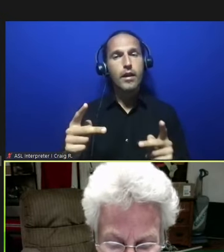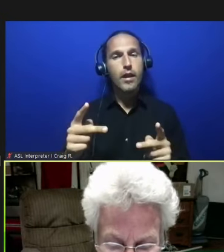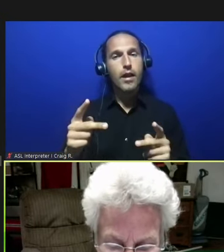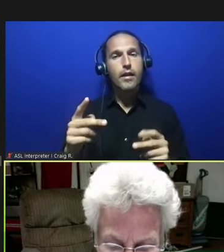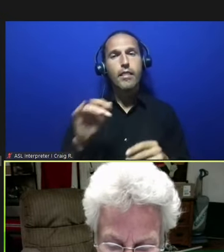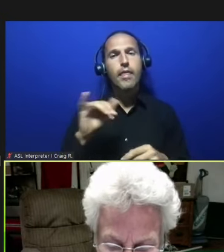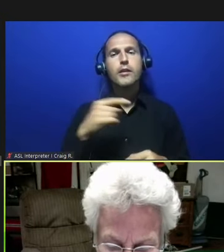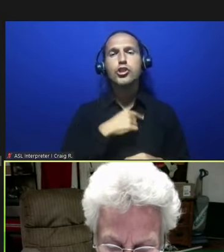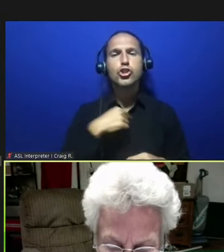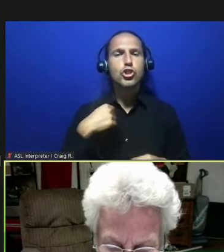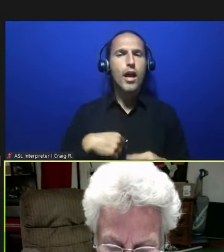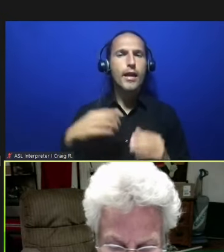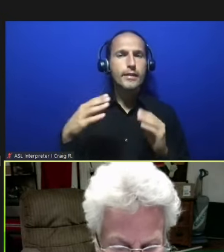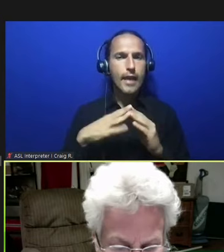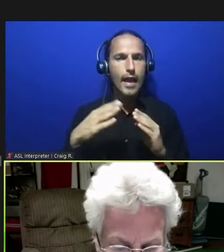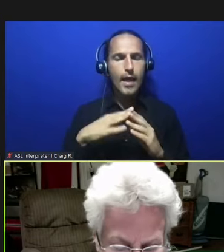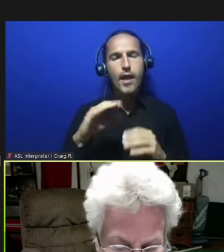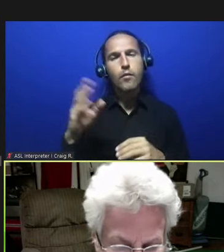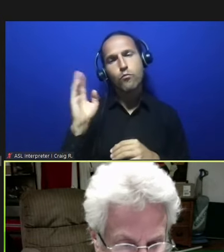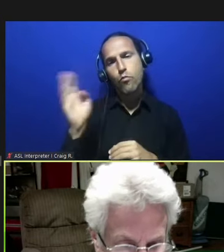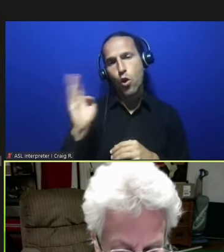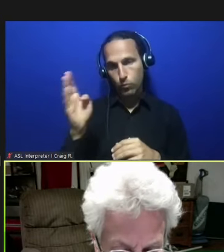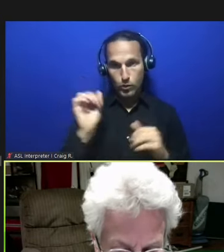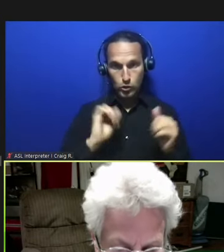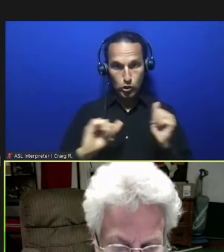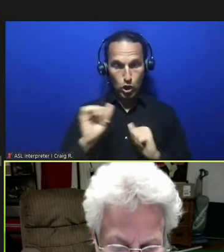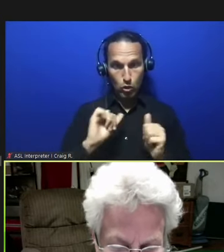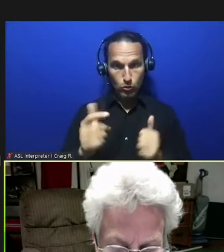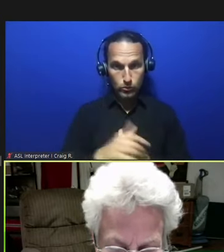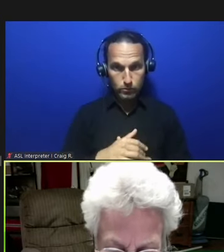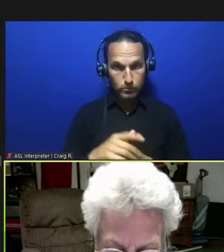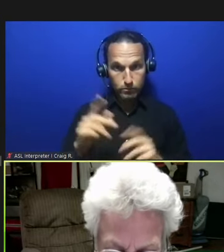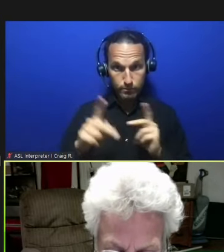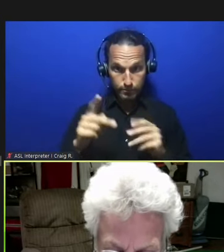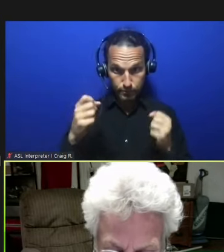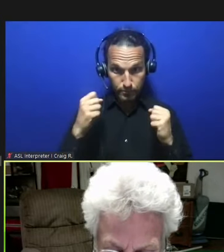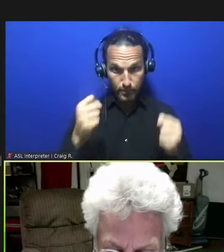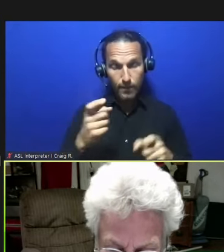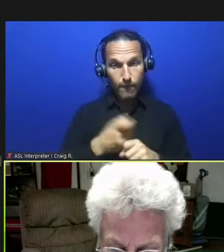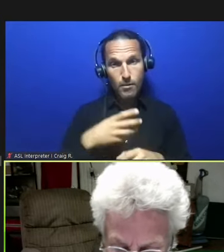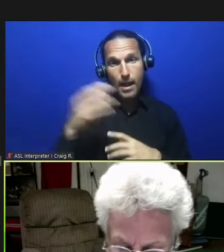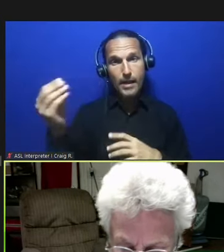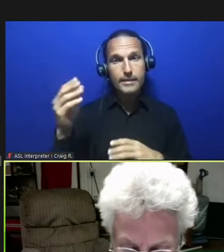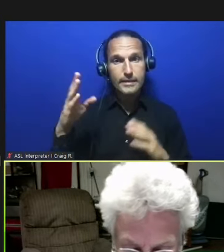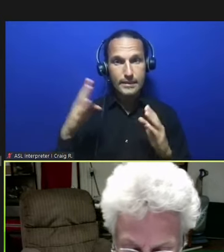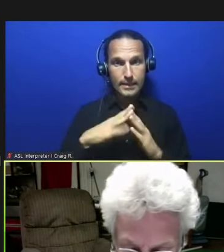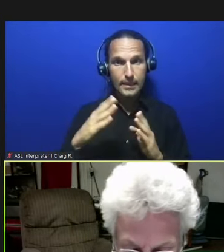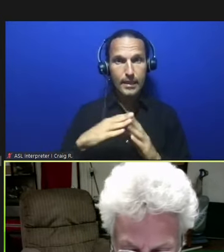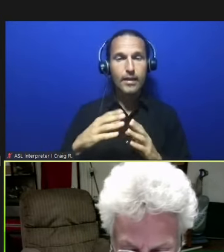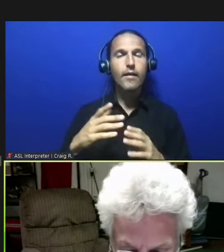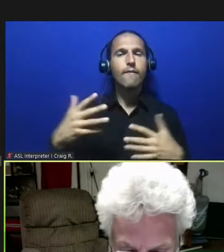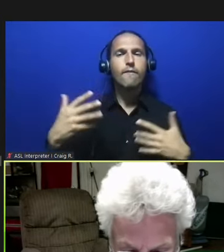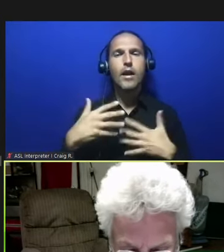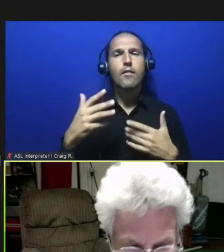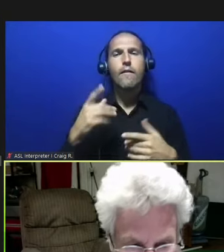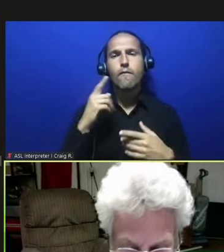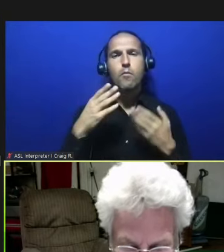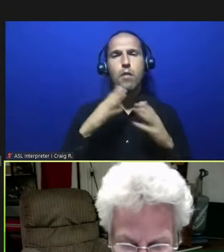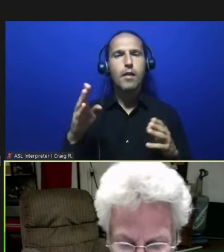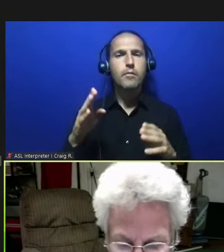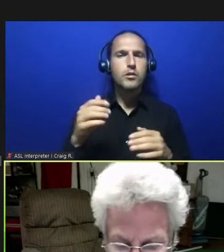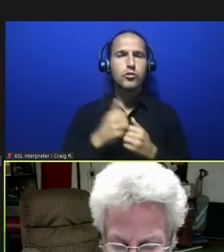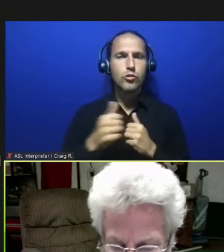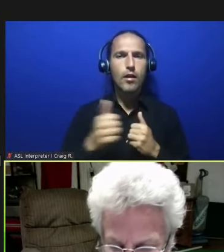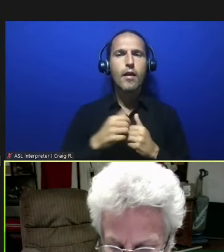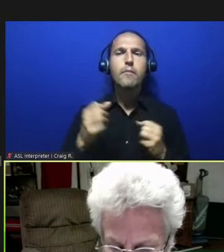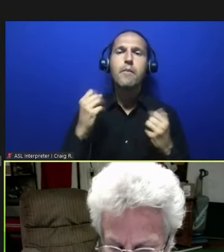like Chinatown and Broadway shows and other entertainment venues. People drive in from outside the city and are fearful to take public transportation.